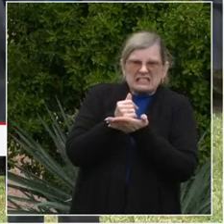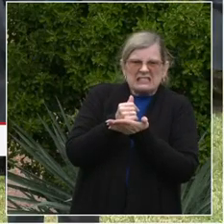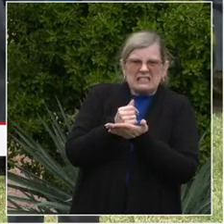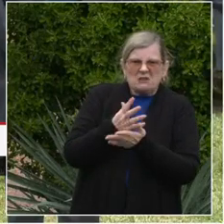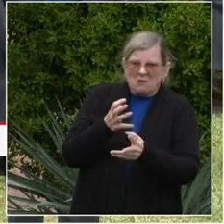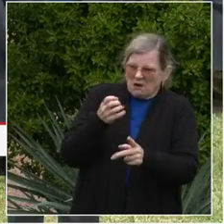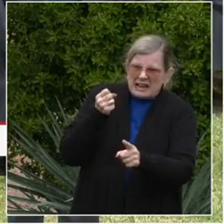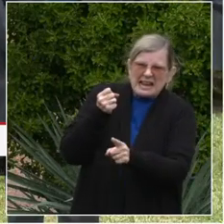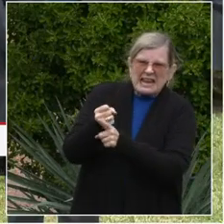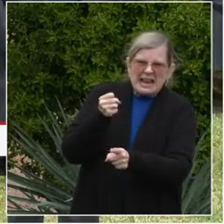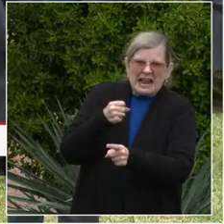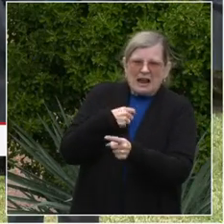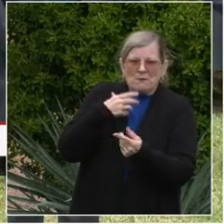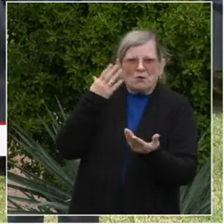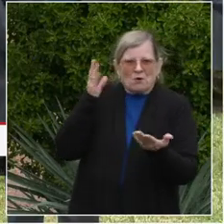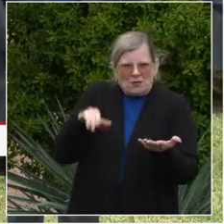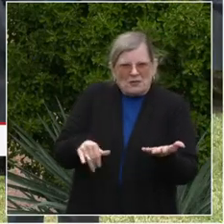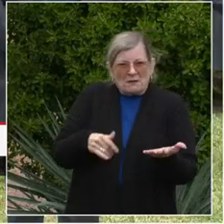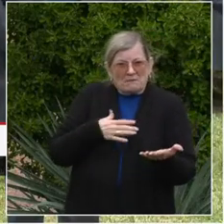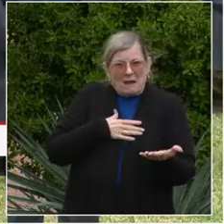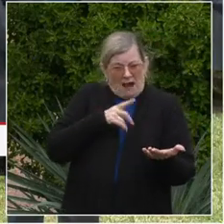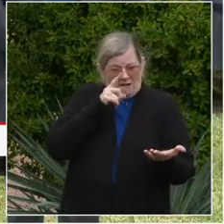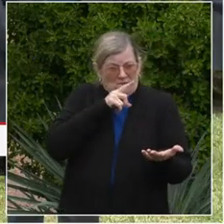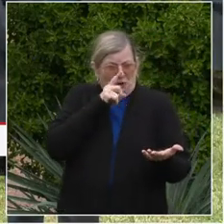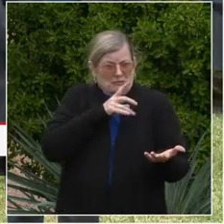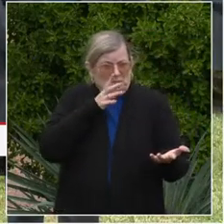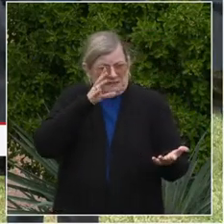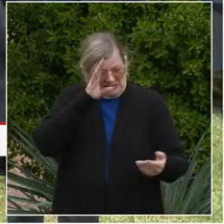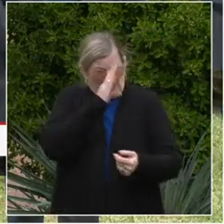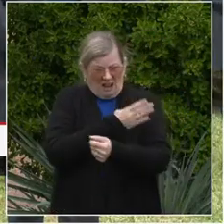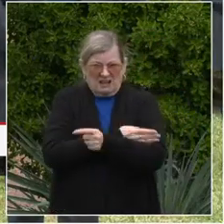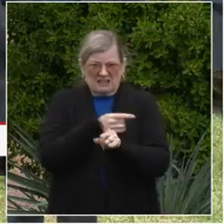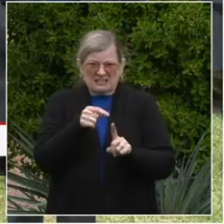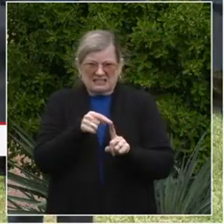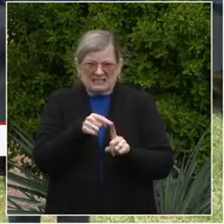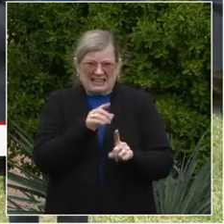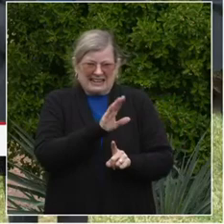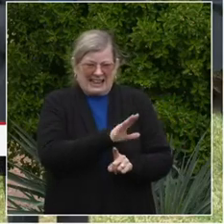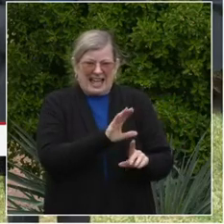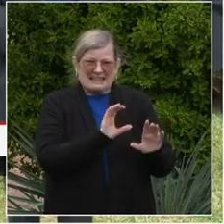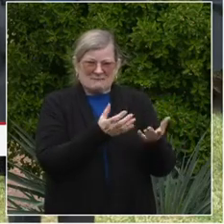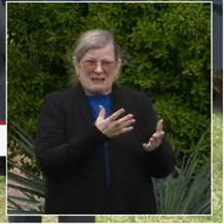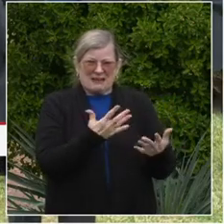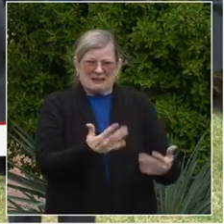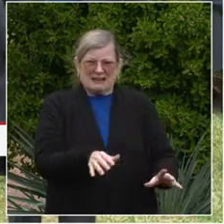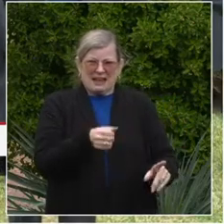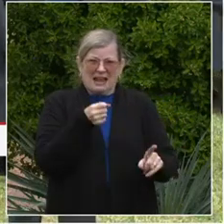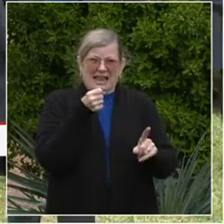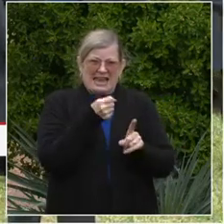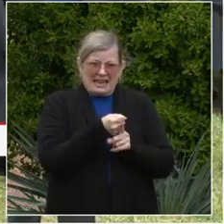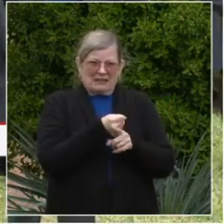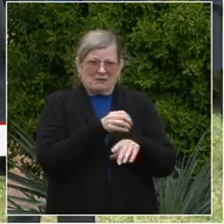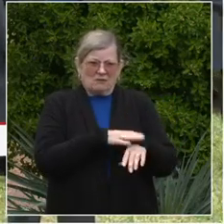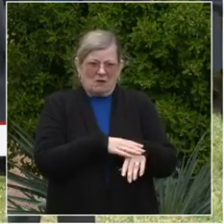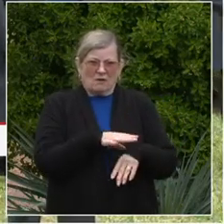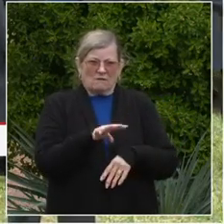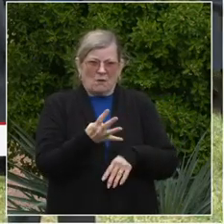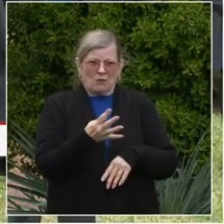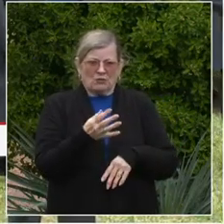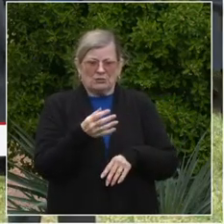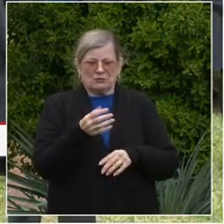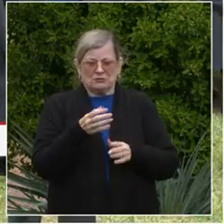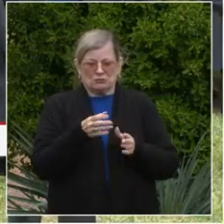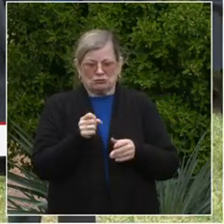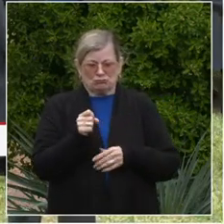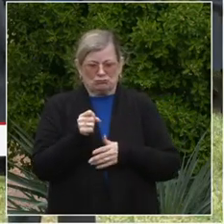know that. My foster son's classmate was hit on 4th Street Thursday in a